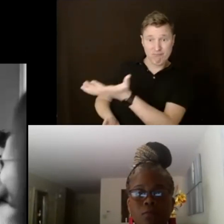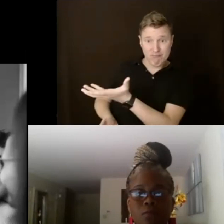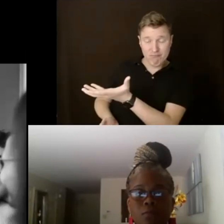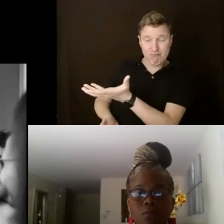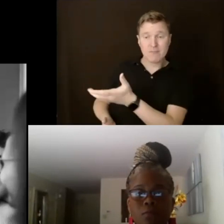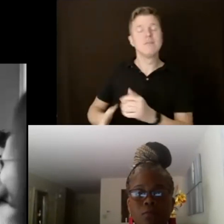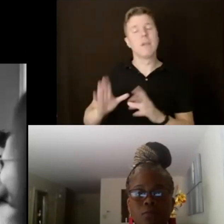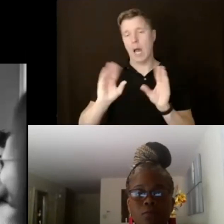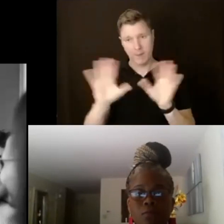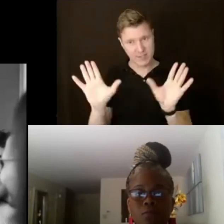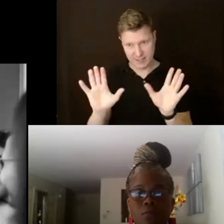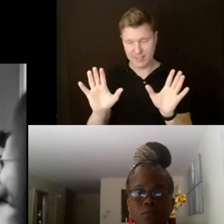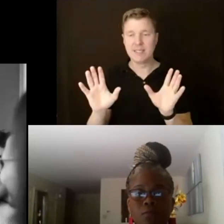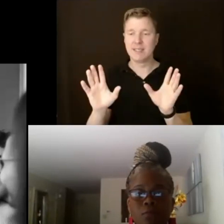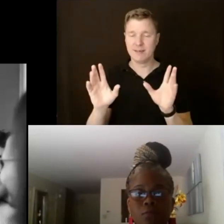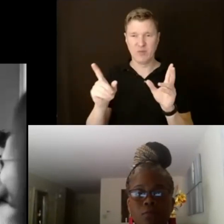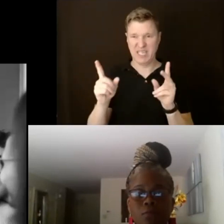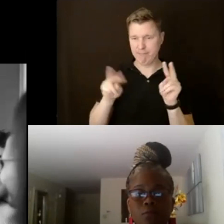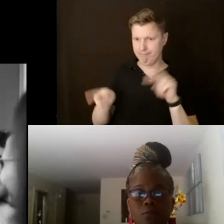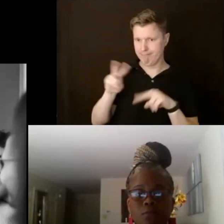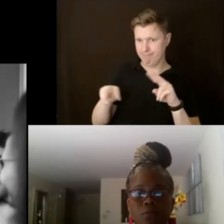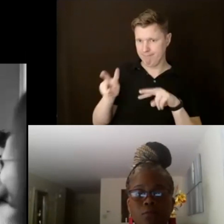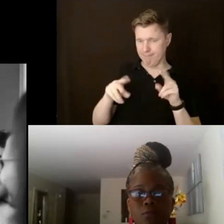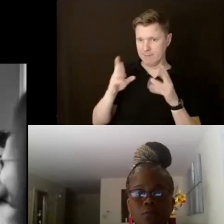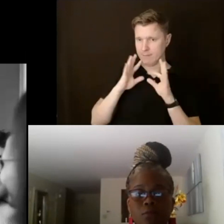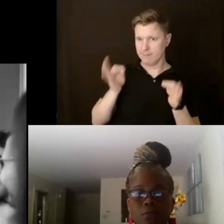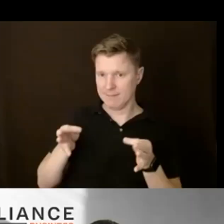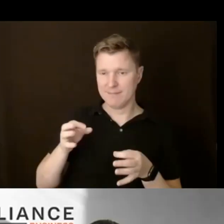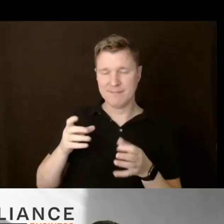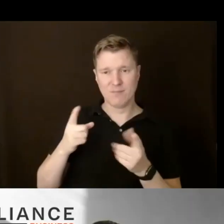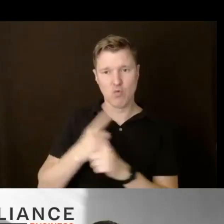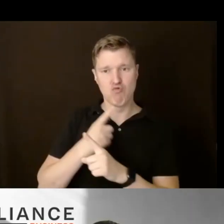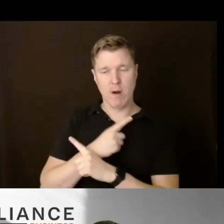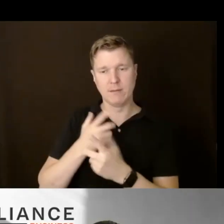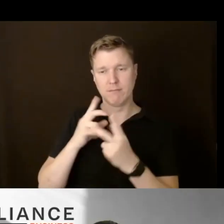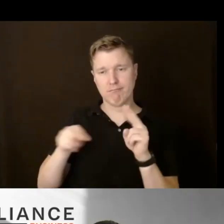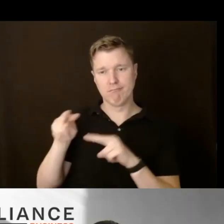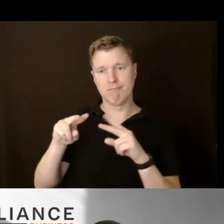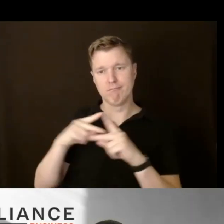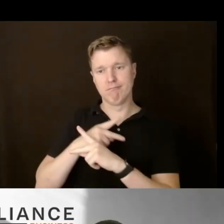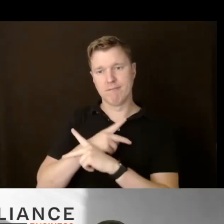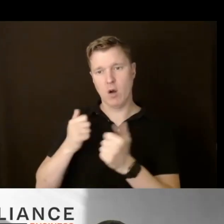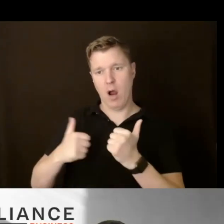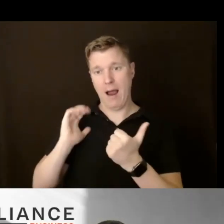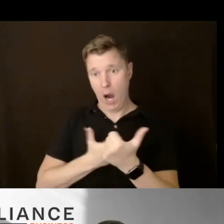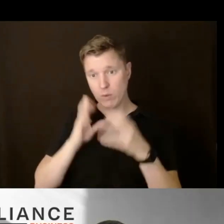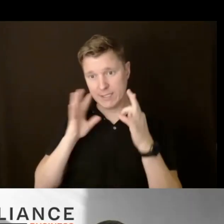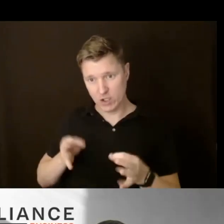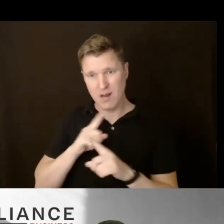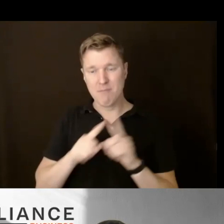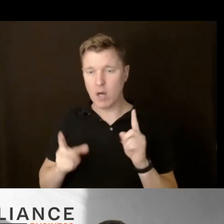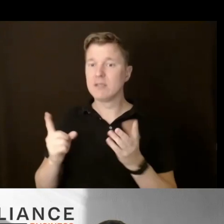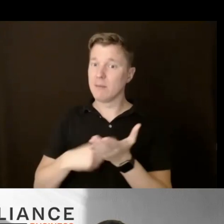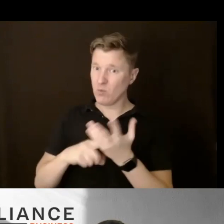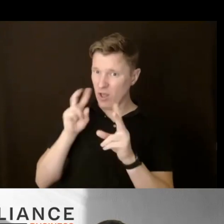Obviously we're diplomatic, but we want to be honest about what we see, what we think, what our experience has been, and what some of the dangers are